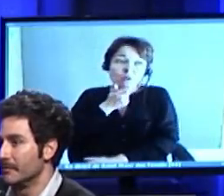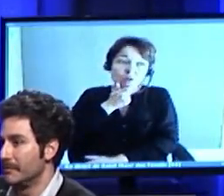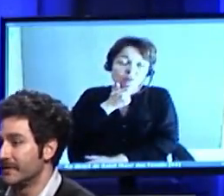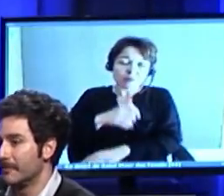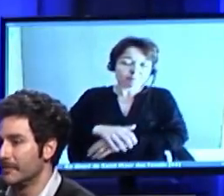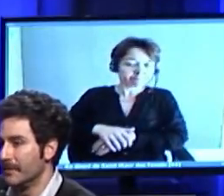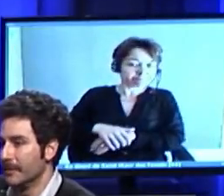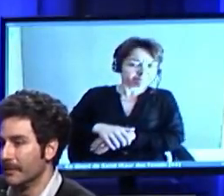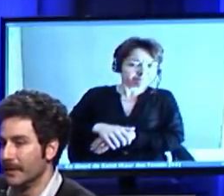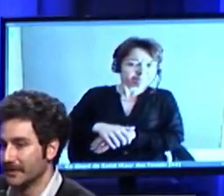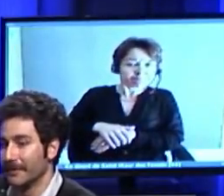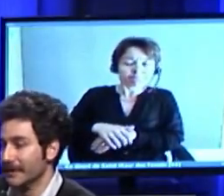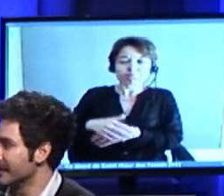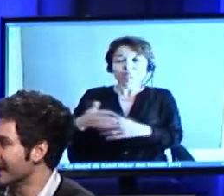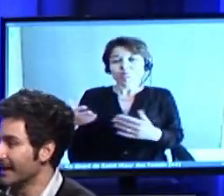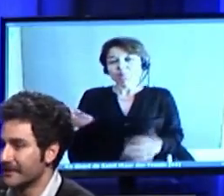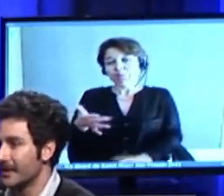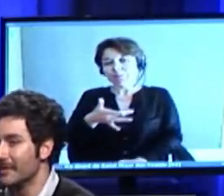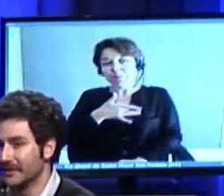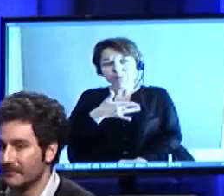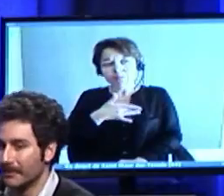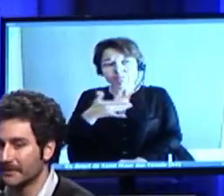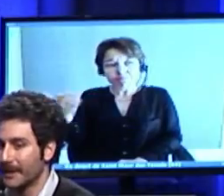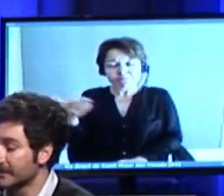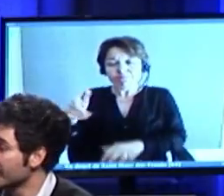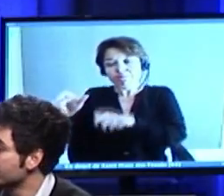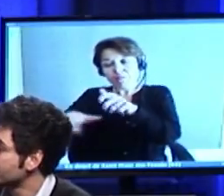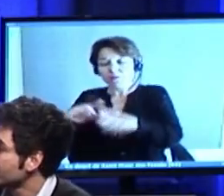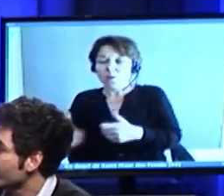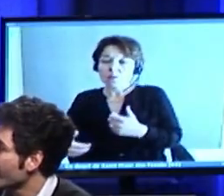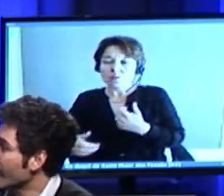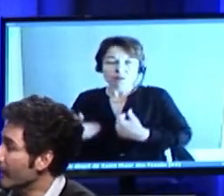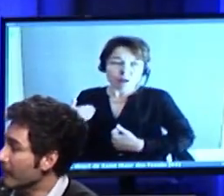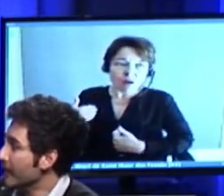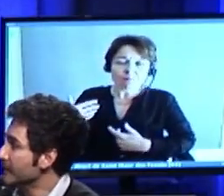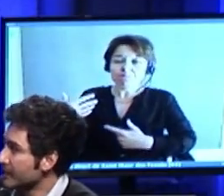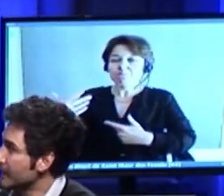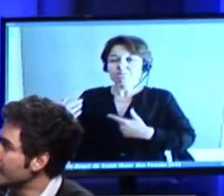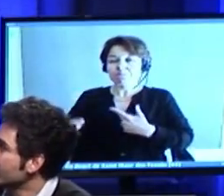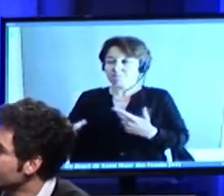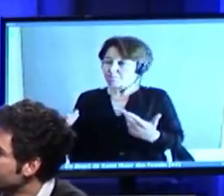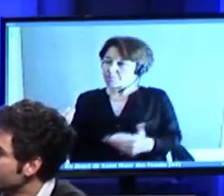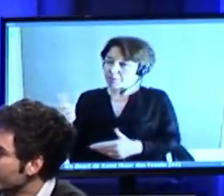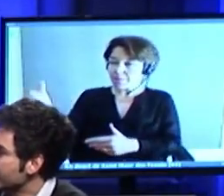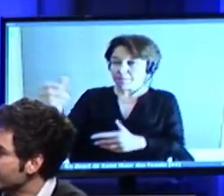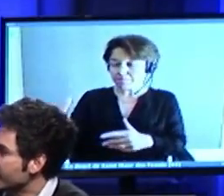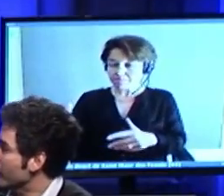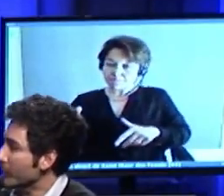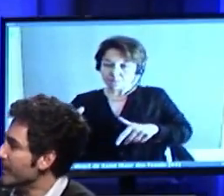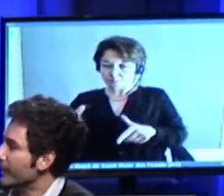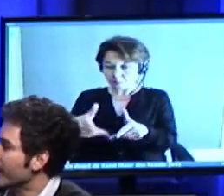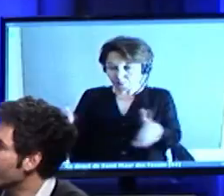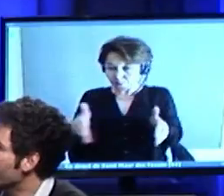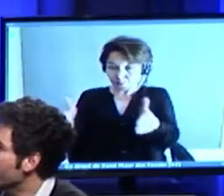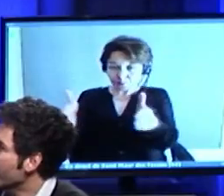different disabled people experience exactly the same bits of public space. These are drawings of sort of all